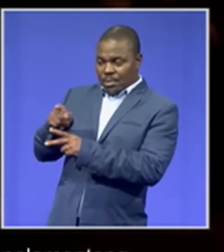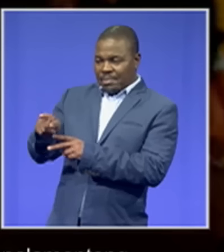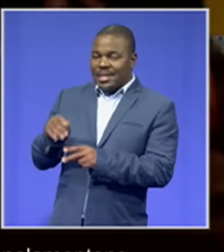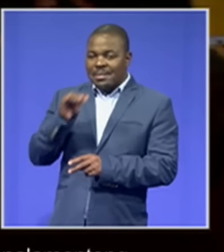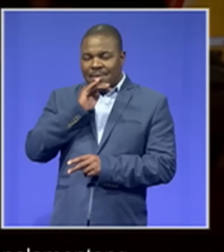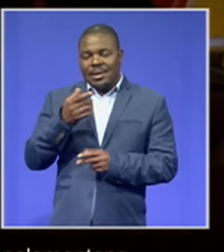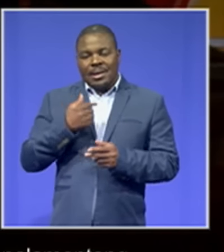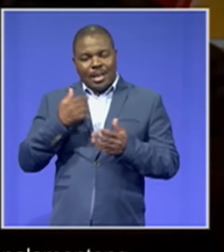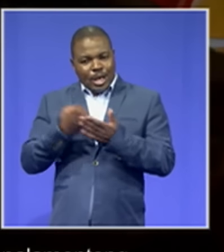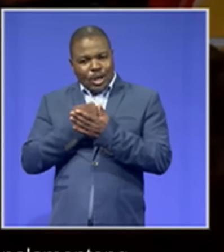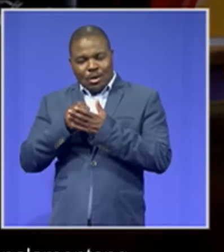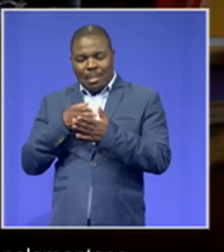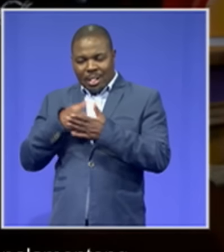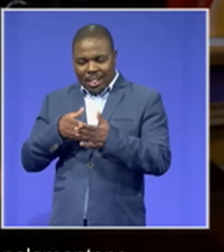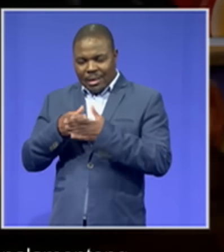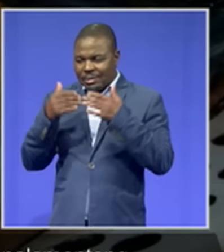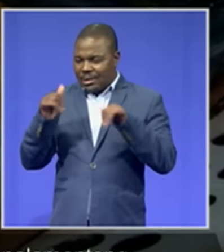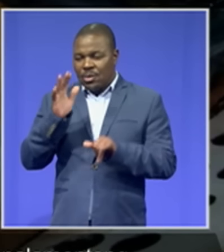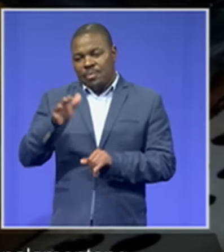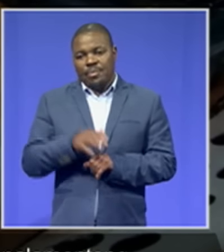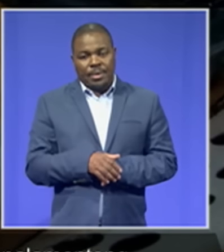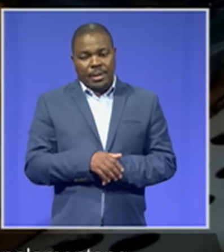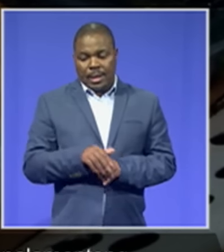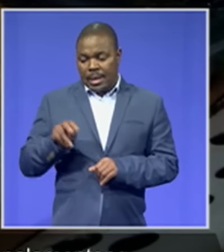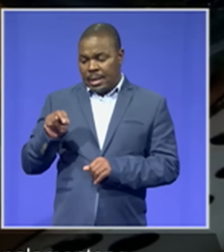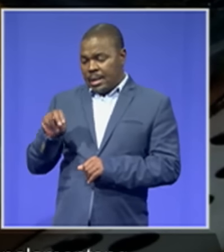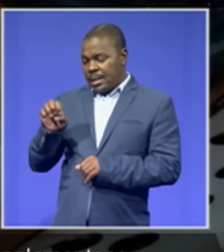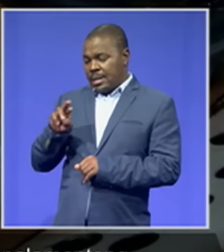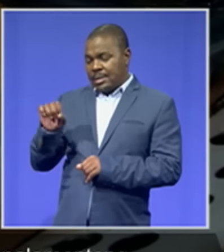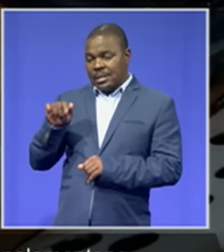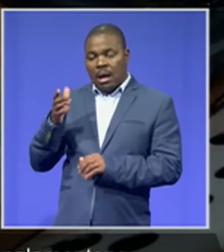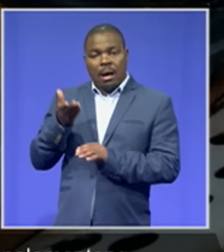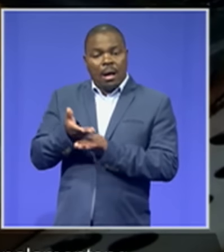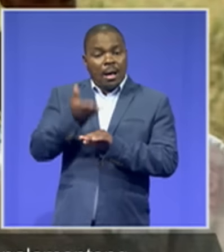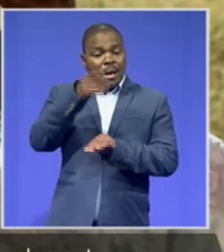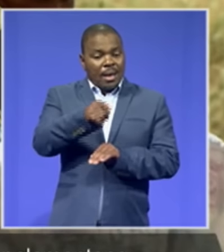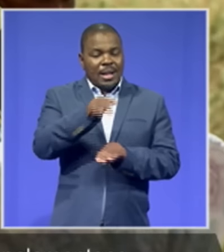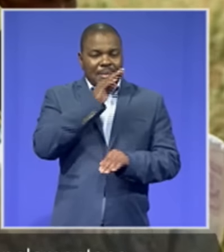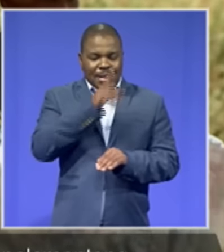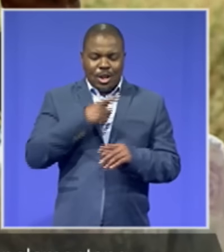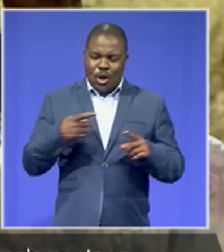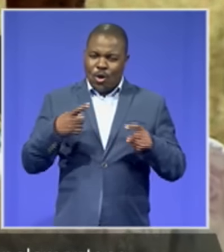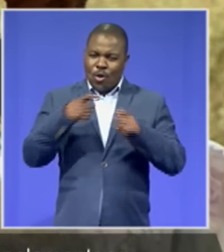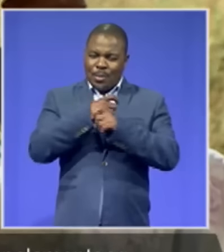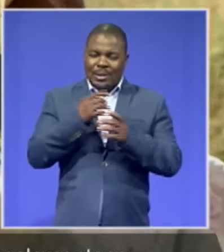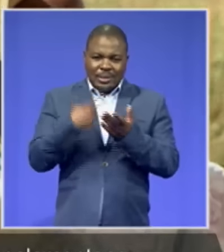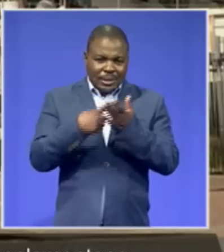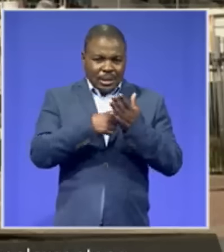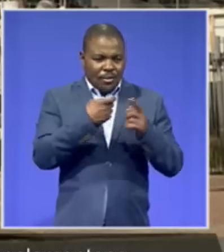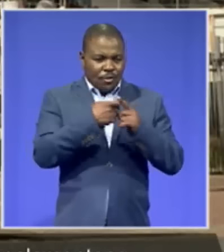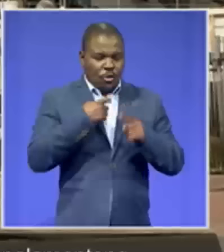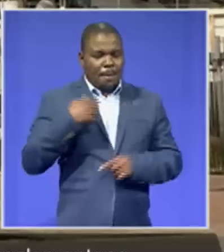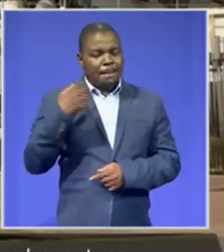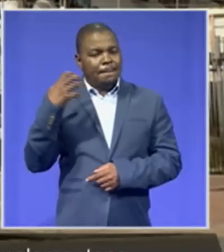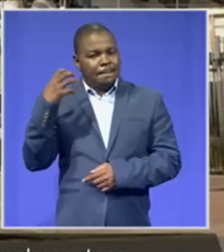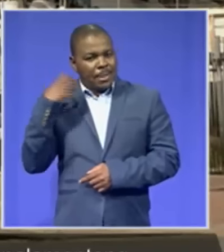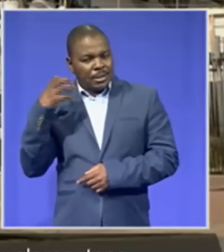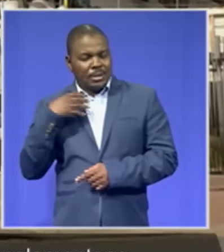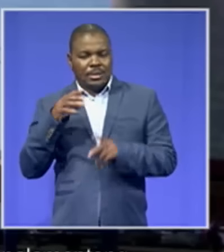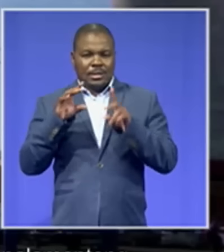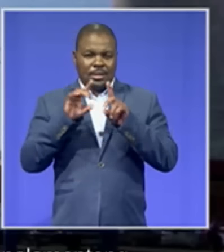economic stagnation. This hike by NERSA undermines the ongoing and already complex discussions between the Presidency, the Ministries for Electricity and